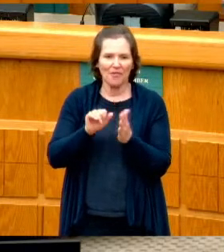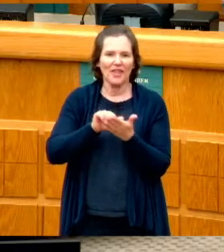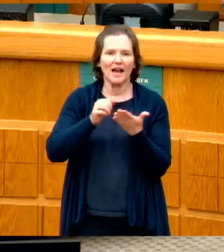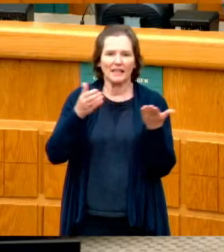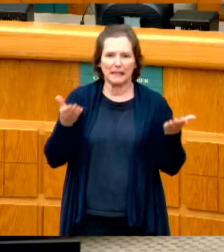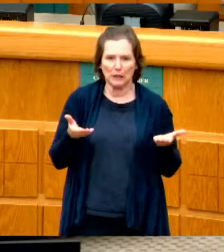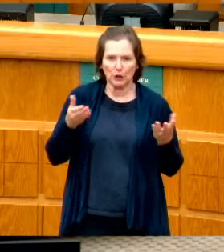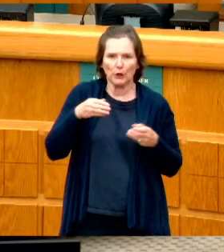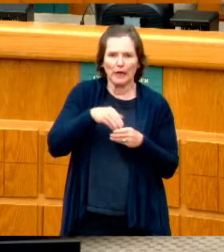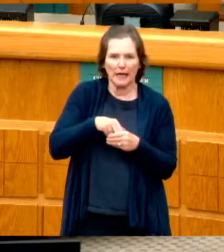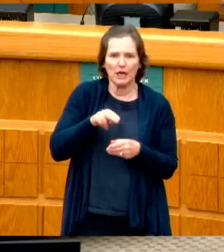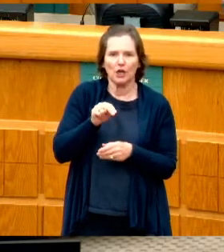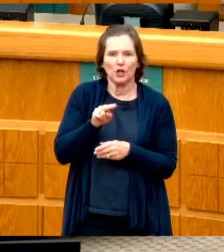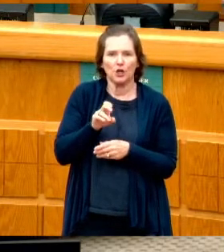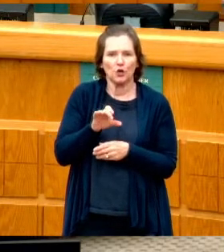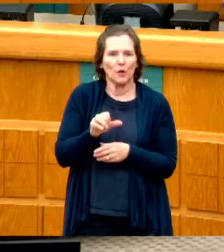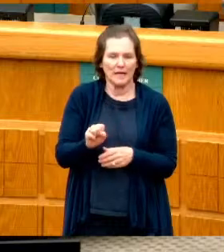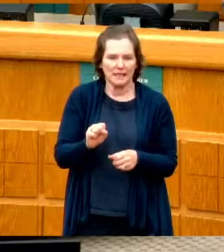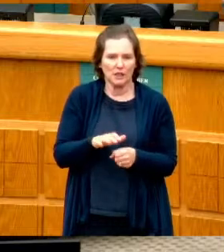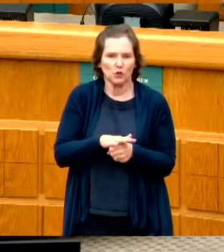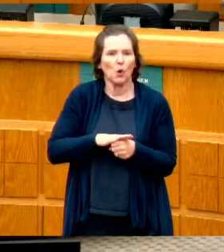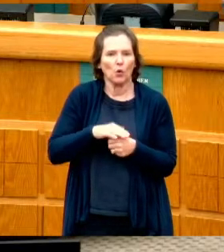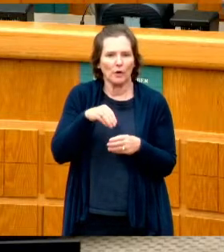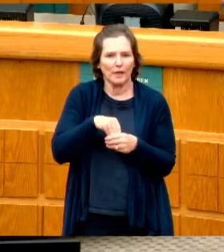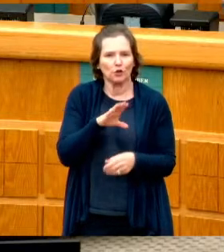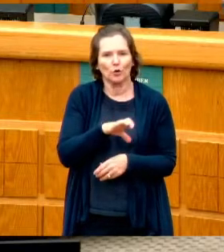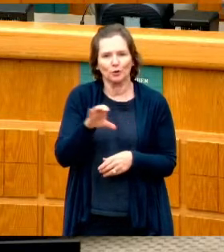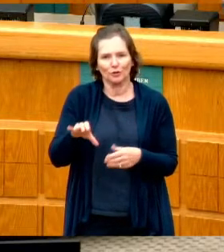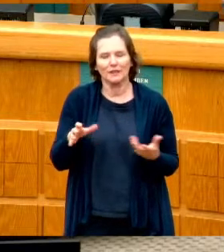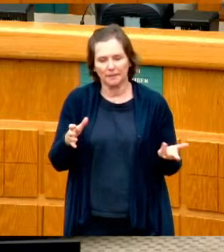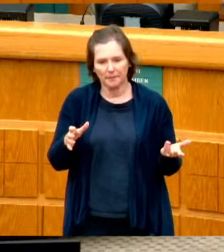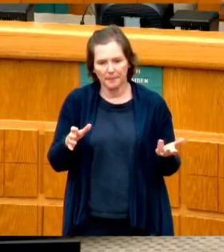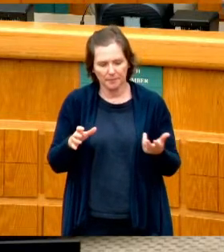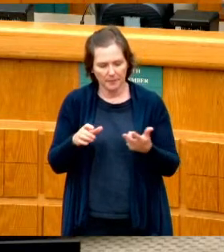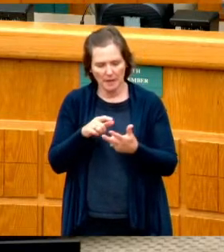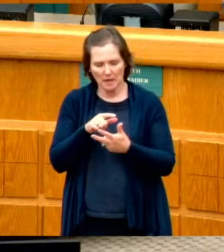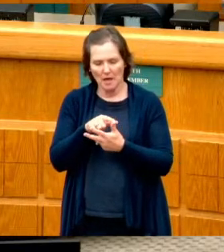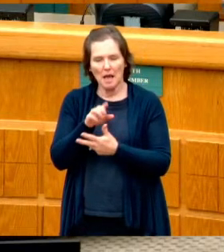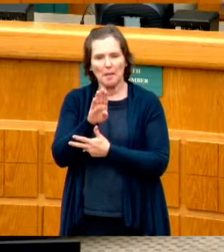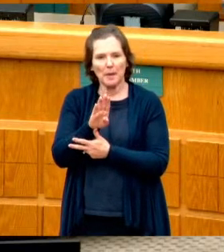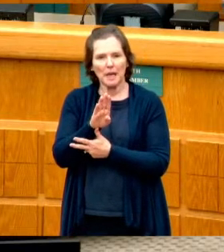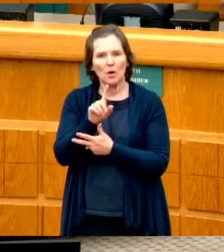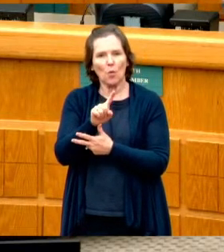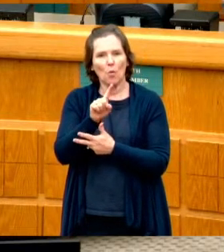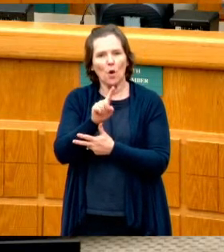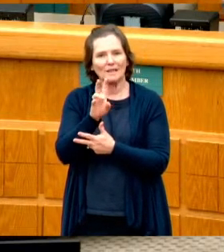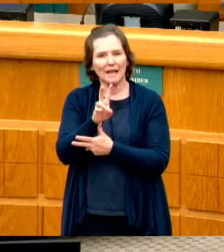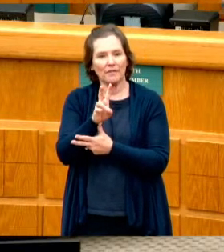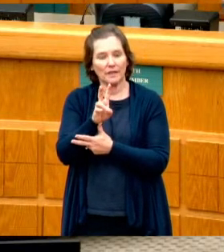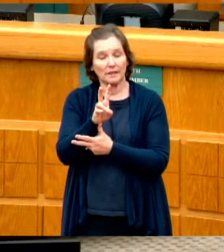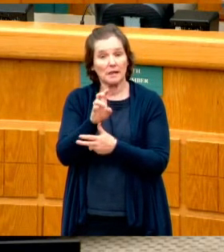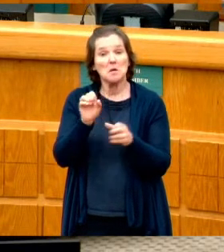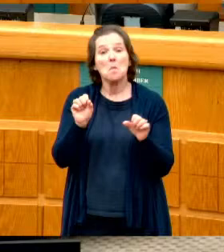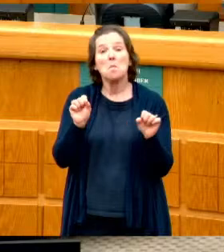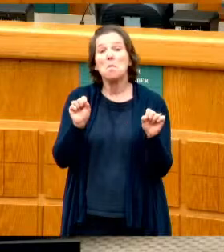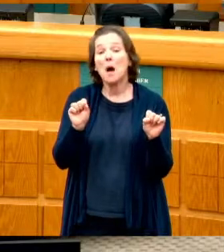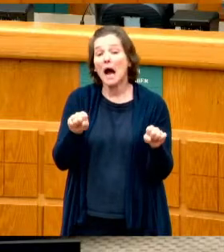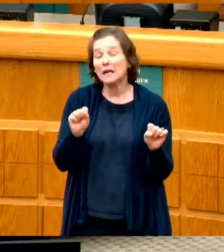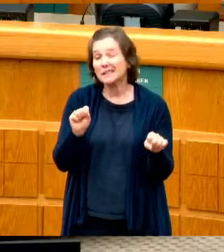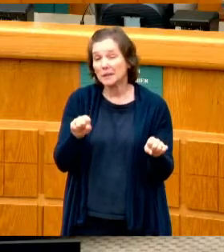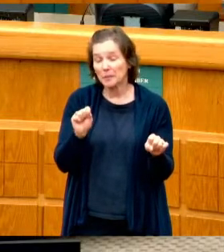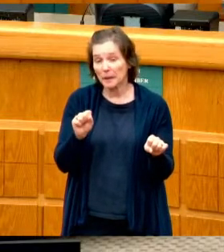from the UK reported early evidence that suggests that the B.1.1.7 variant may be associated with